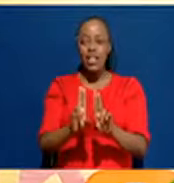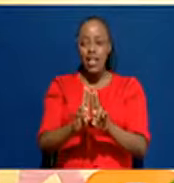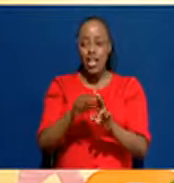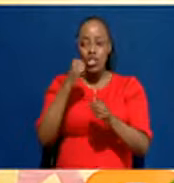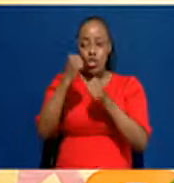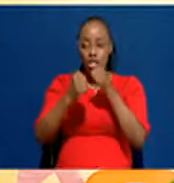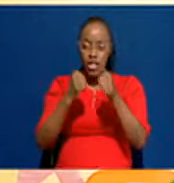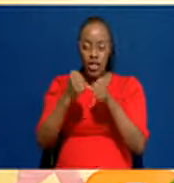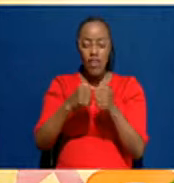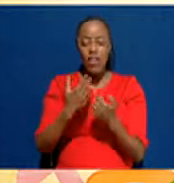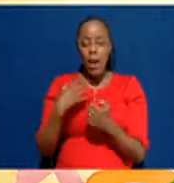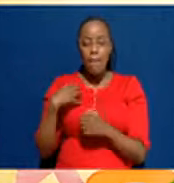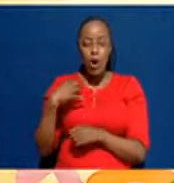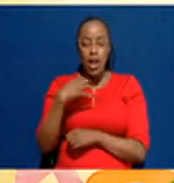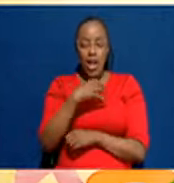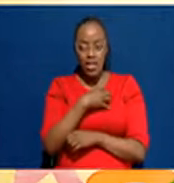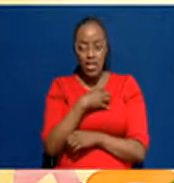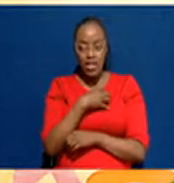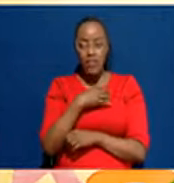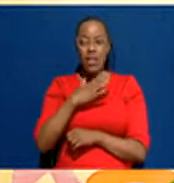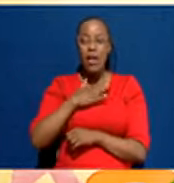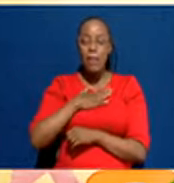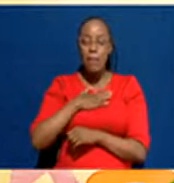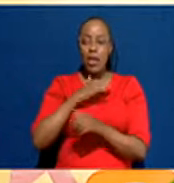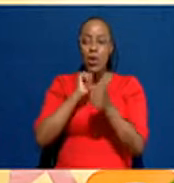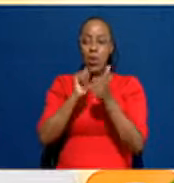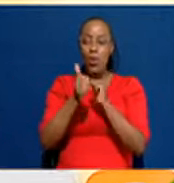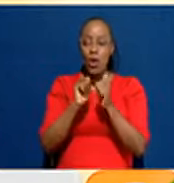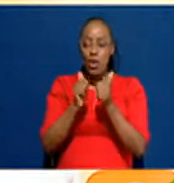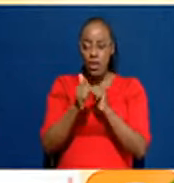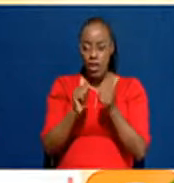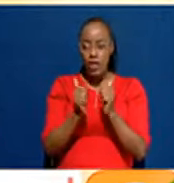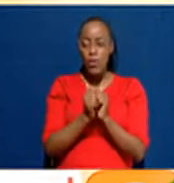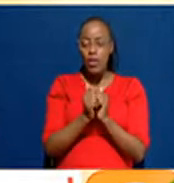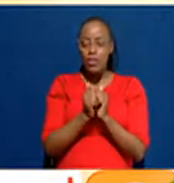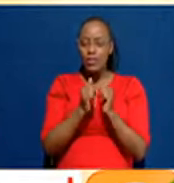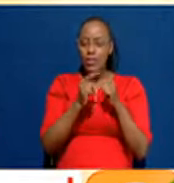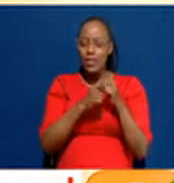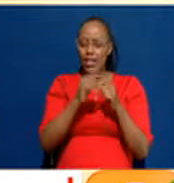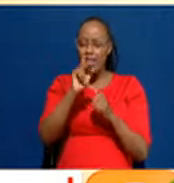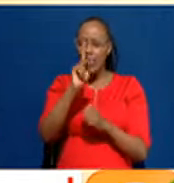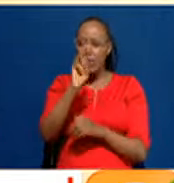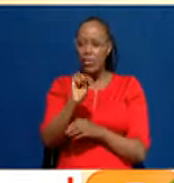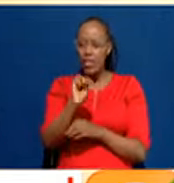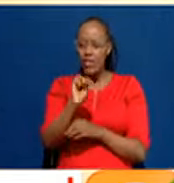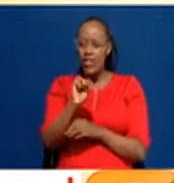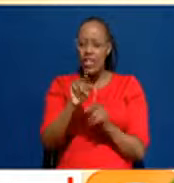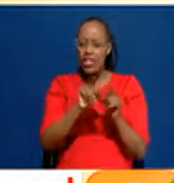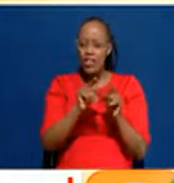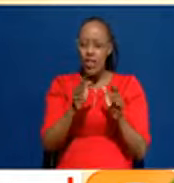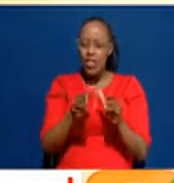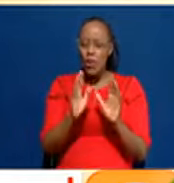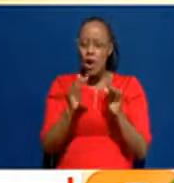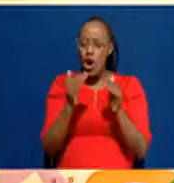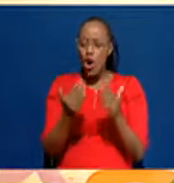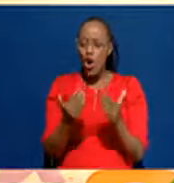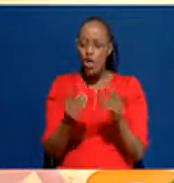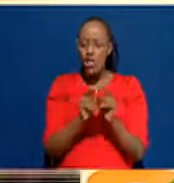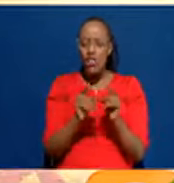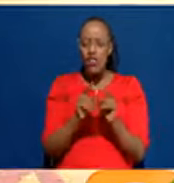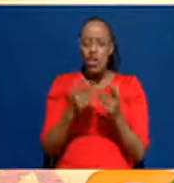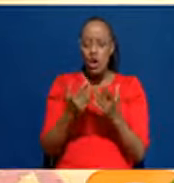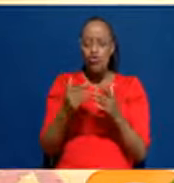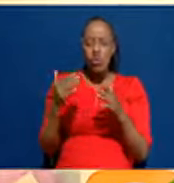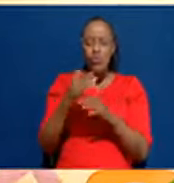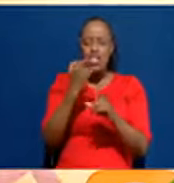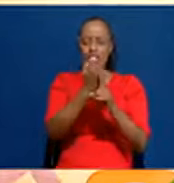Pidcos, Poland. Nilikuwa na compete in 6 kilometers. So on a track or ilikuwa? No, cross country. Cross country.